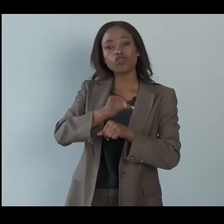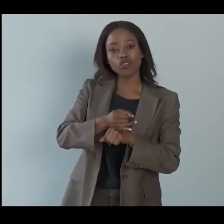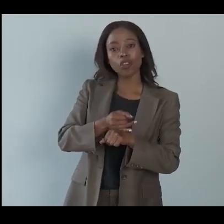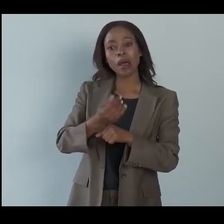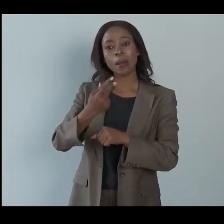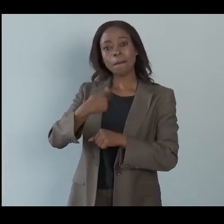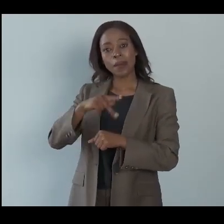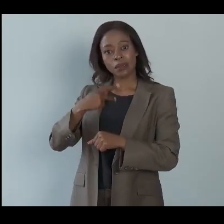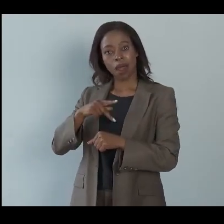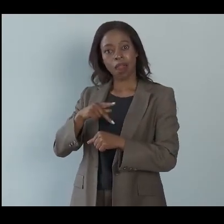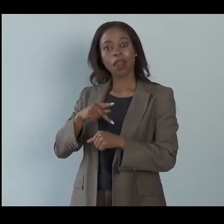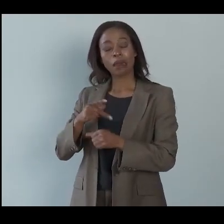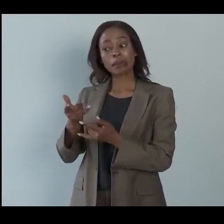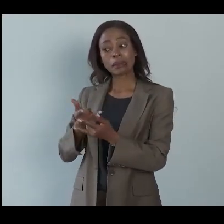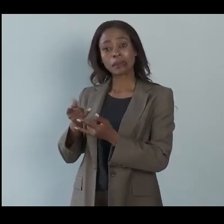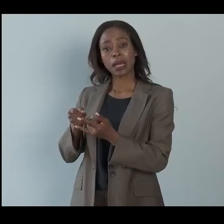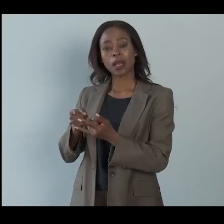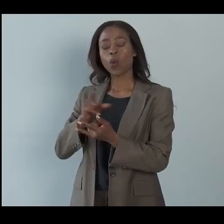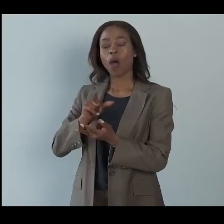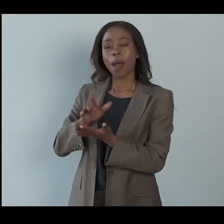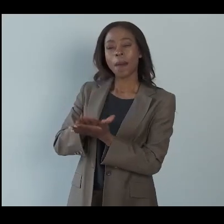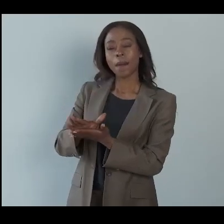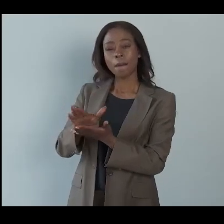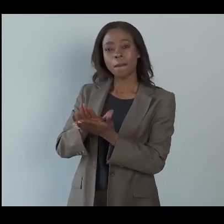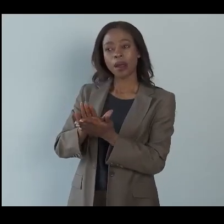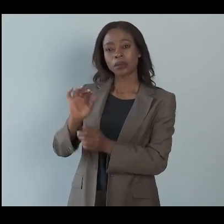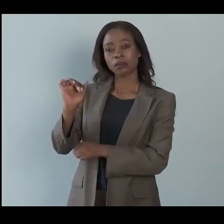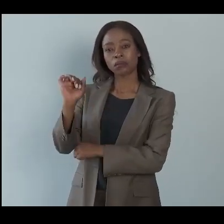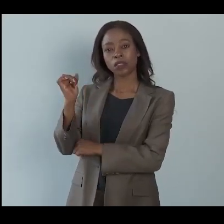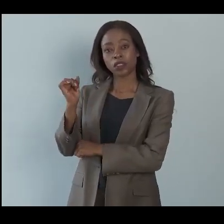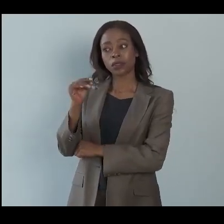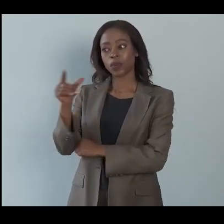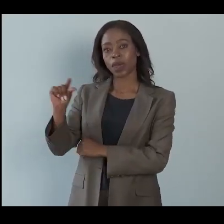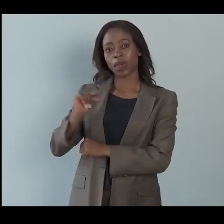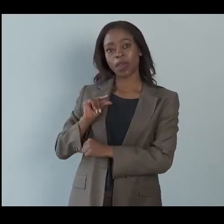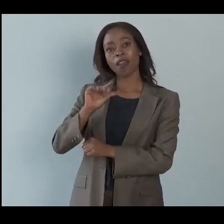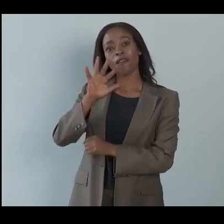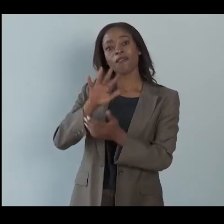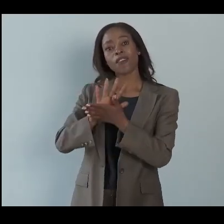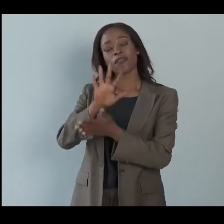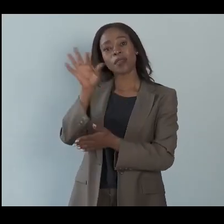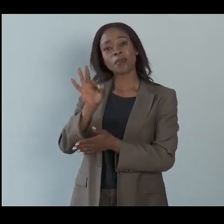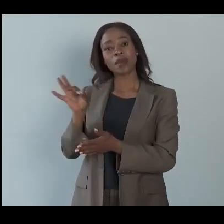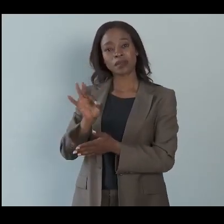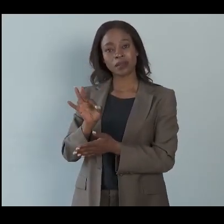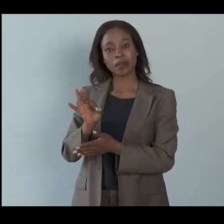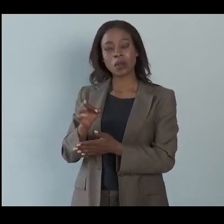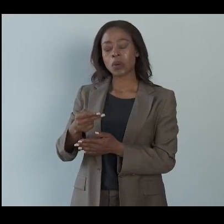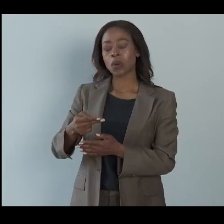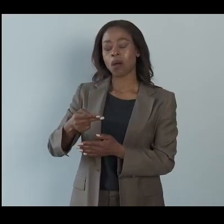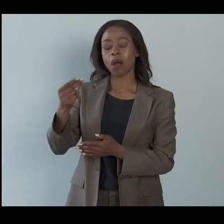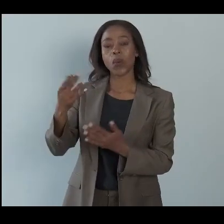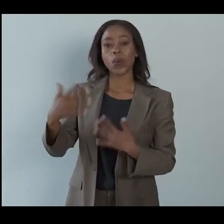sells and maintains large card printing machines, contributed 15% of revenue, which was flat due to abnormally high hardware sales